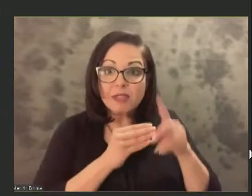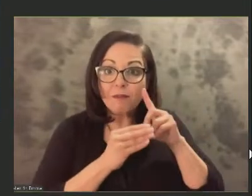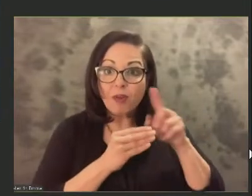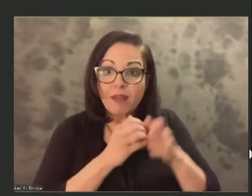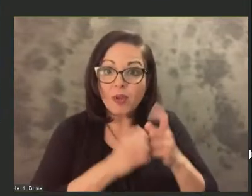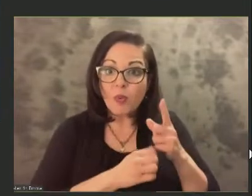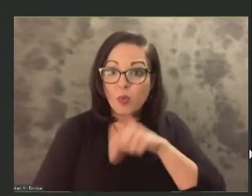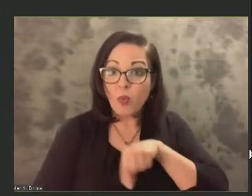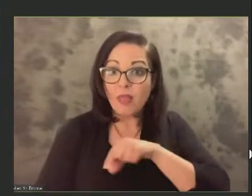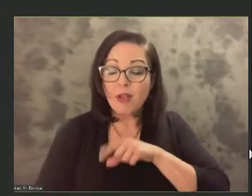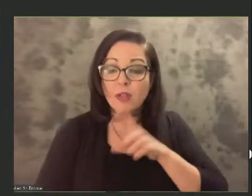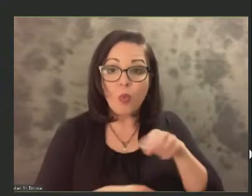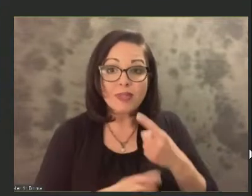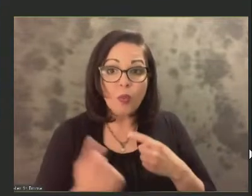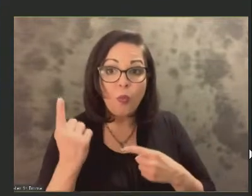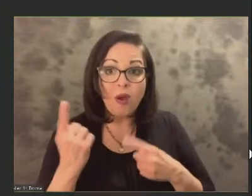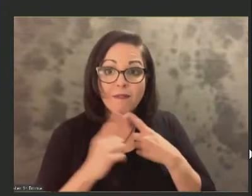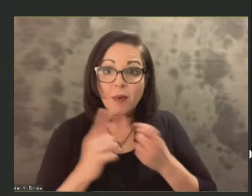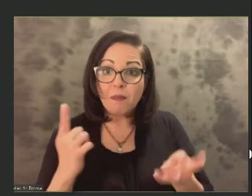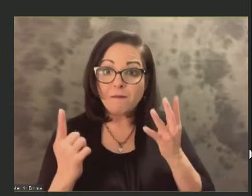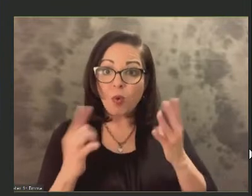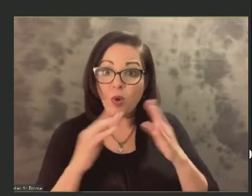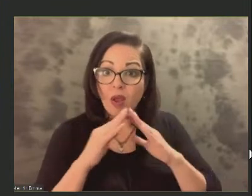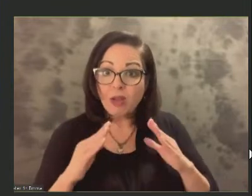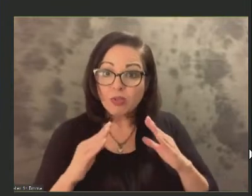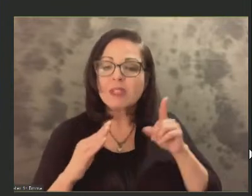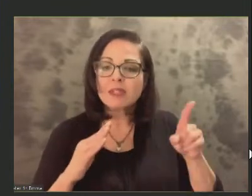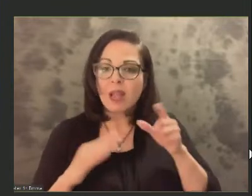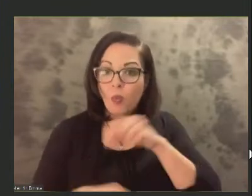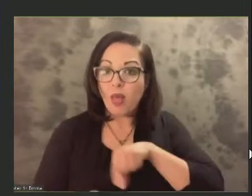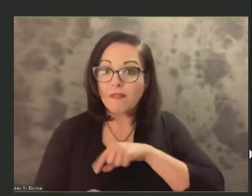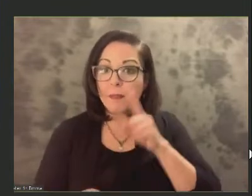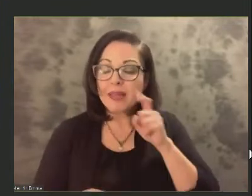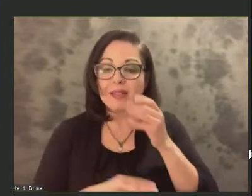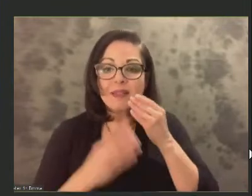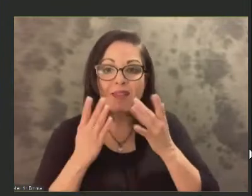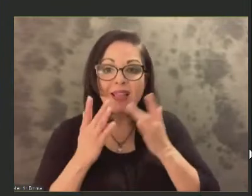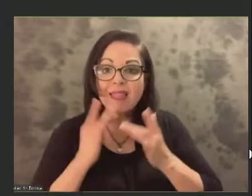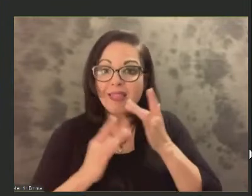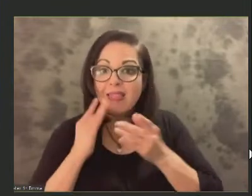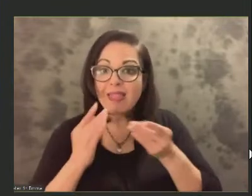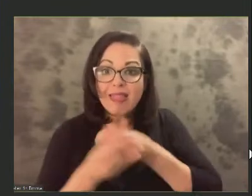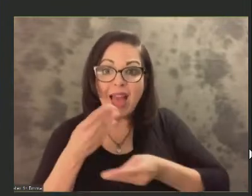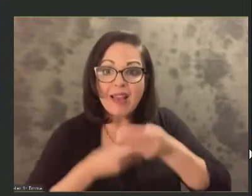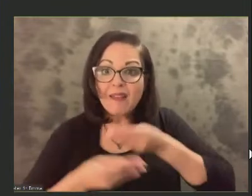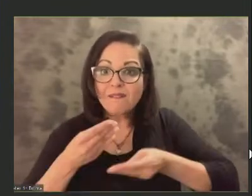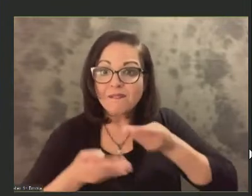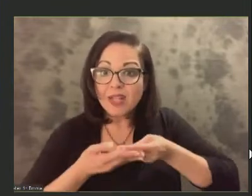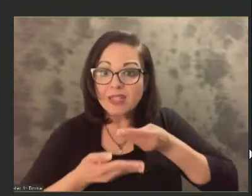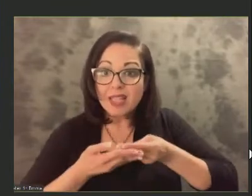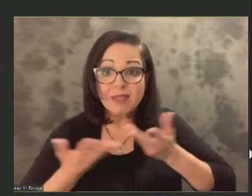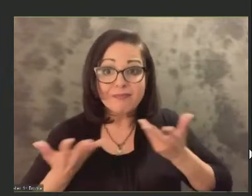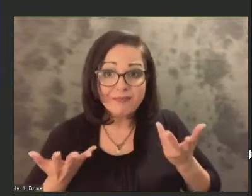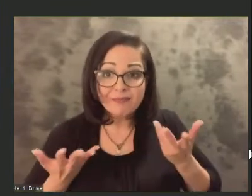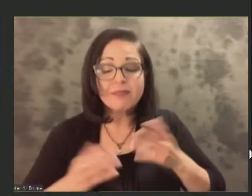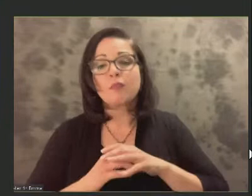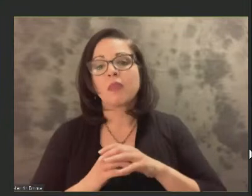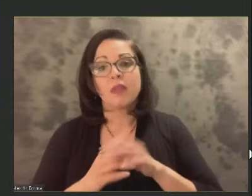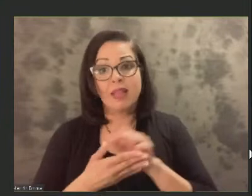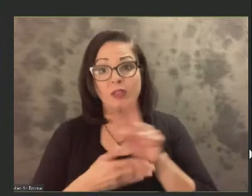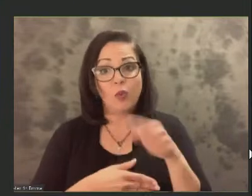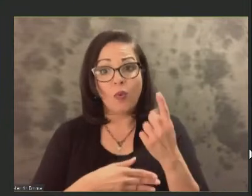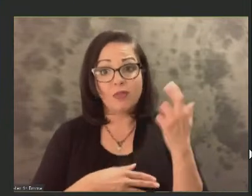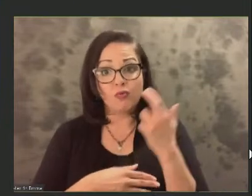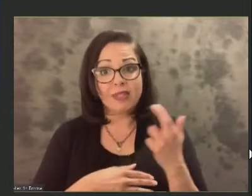only 1 out of 4 households qualifies because of lack of funding. That's the only reason, lack of funding. So we hope that